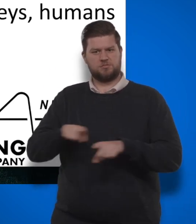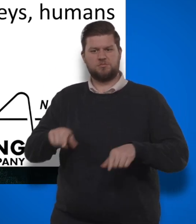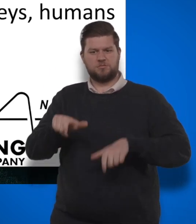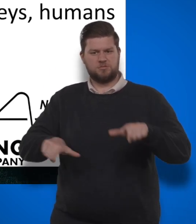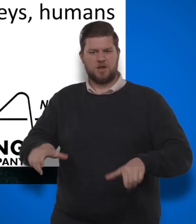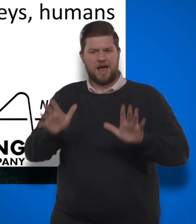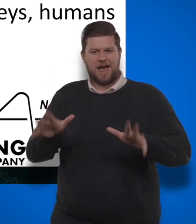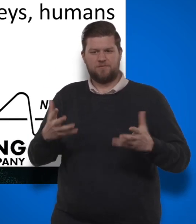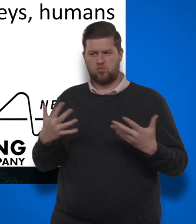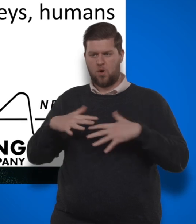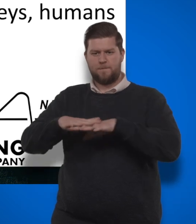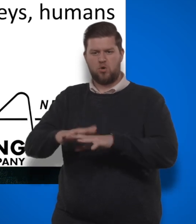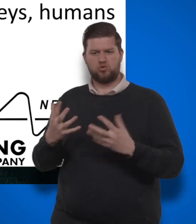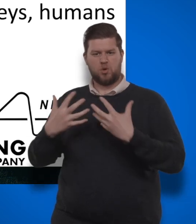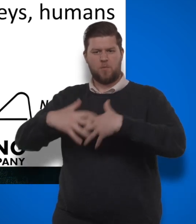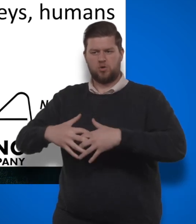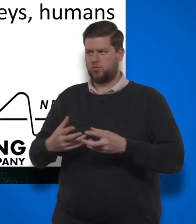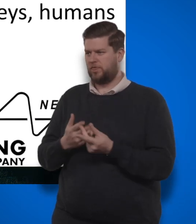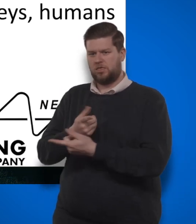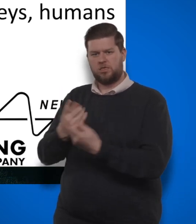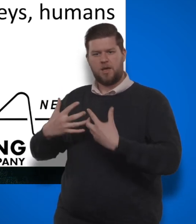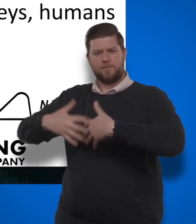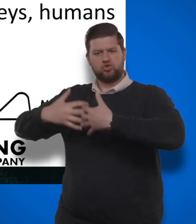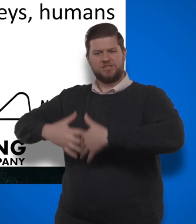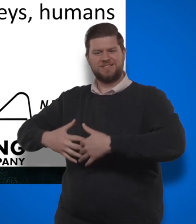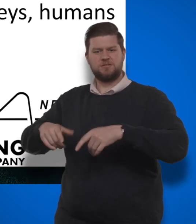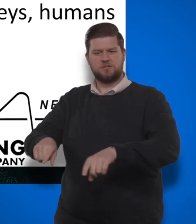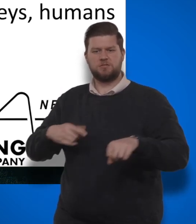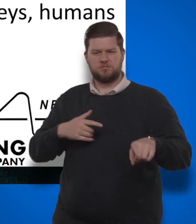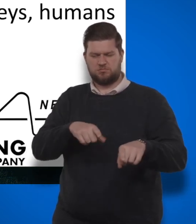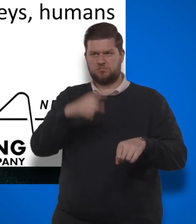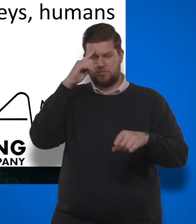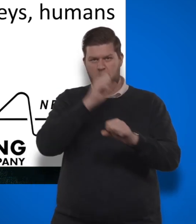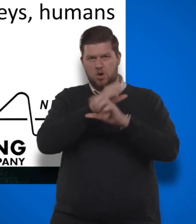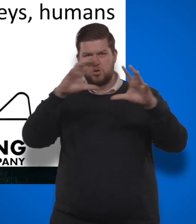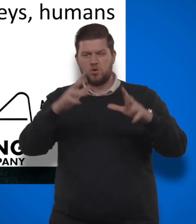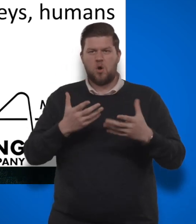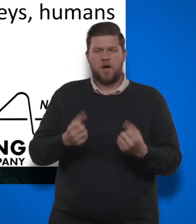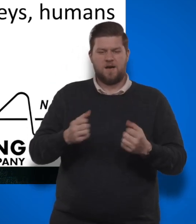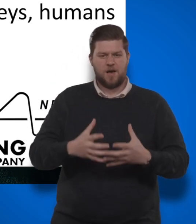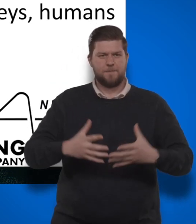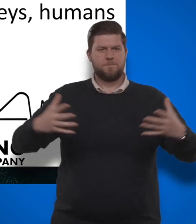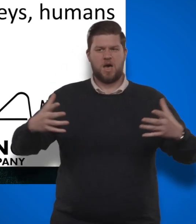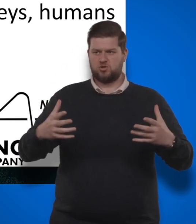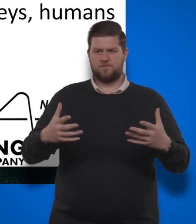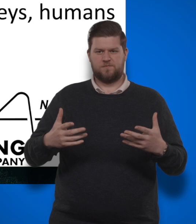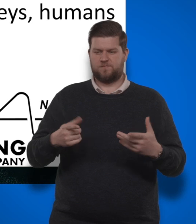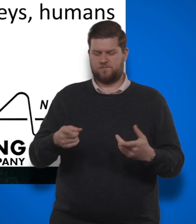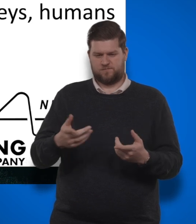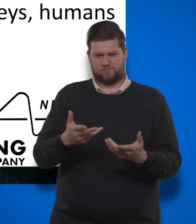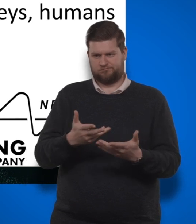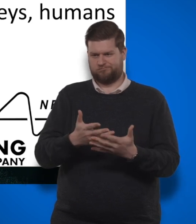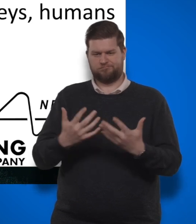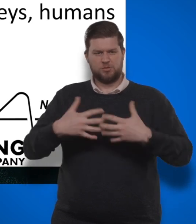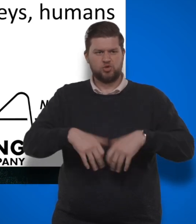intelligent machines and says unless we actually merge with the machines, we will become, he says, like